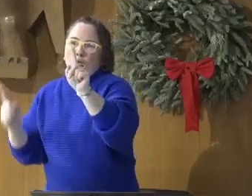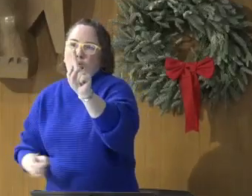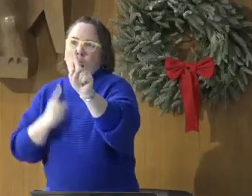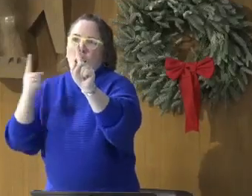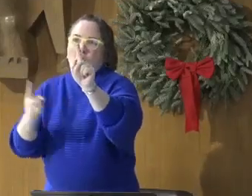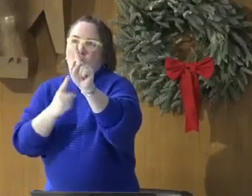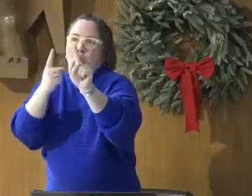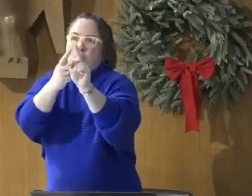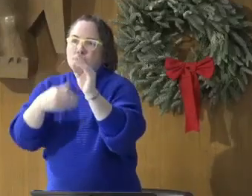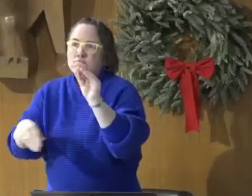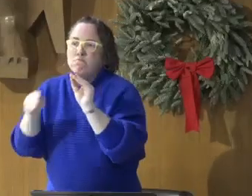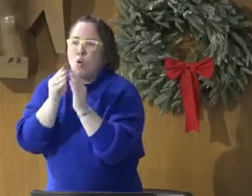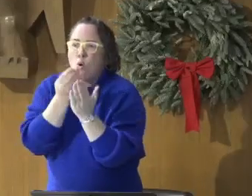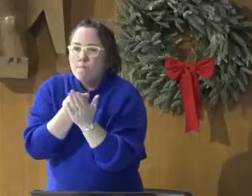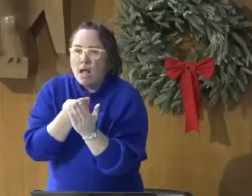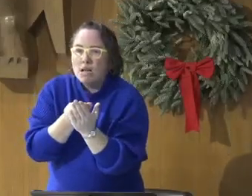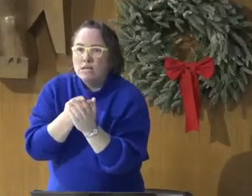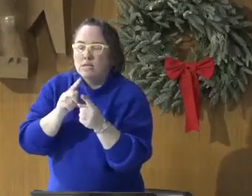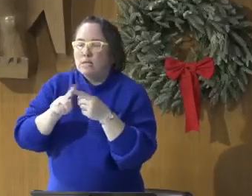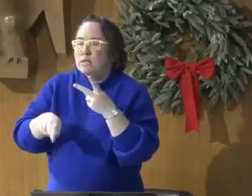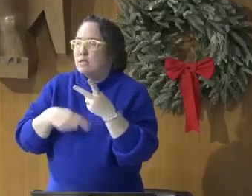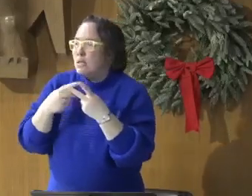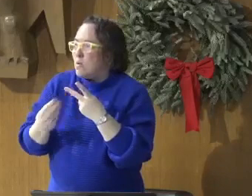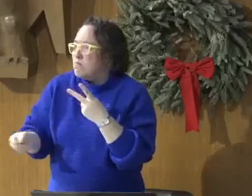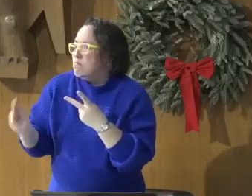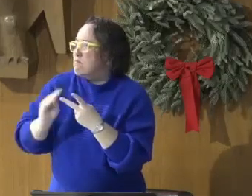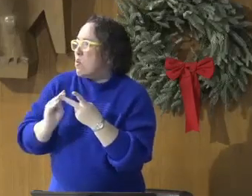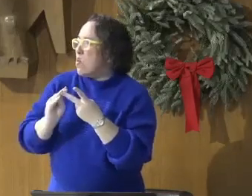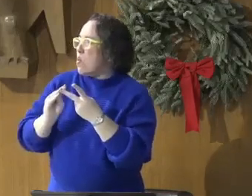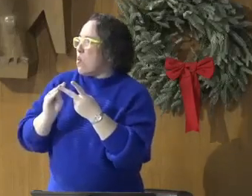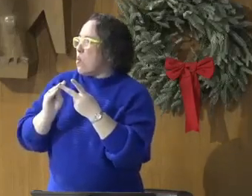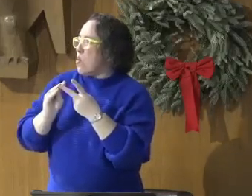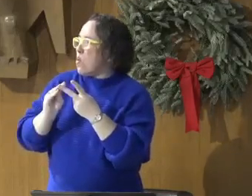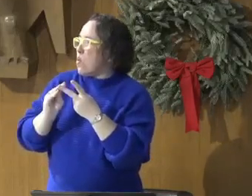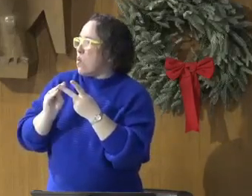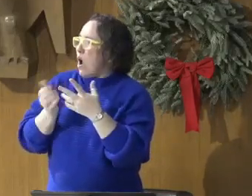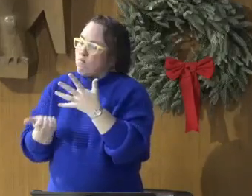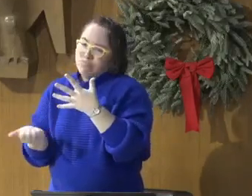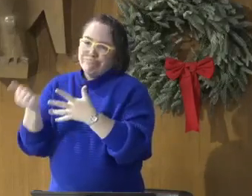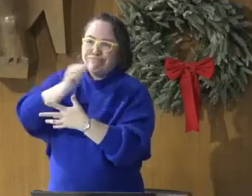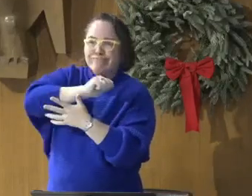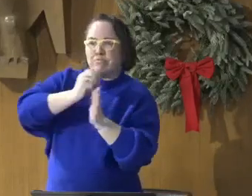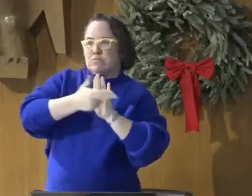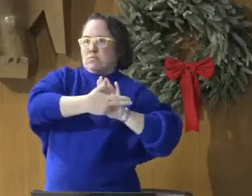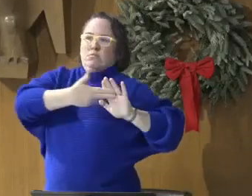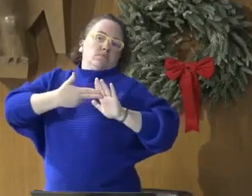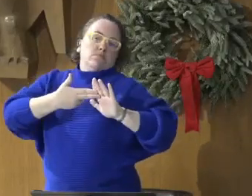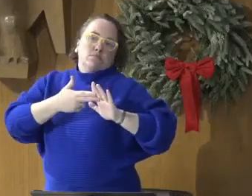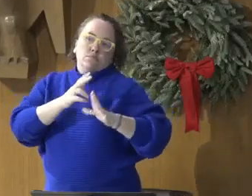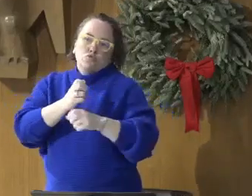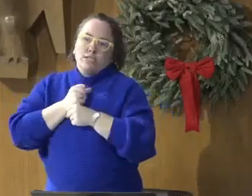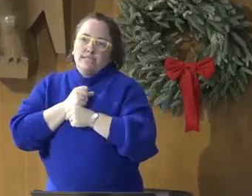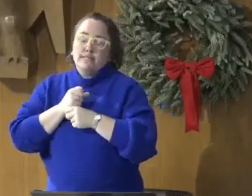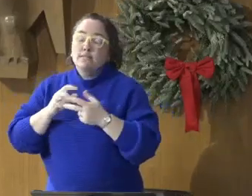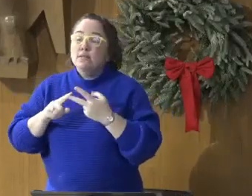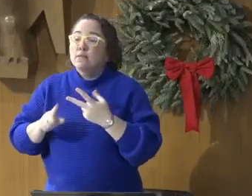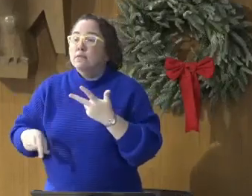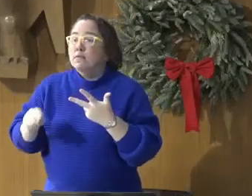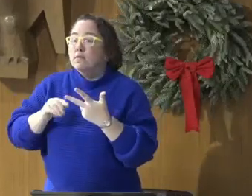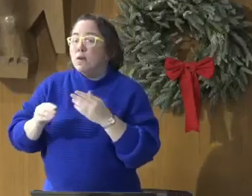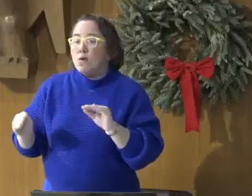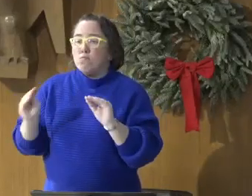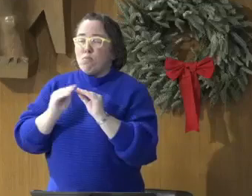for, more money to make, a bigger title or promotion to secure and a higher